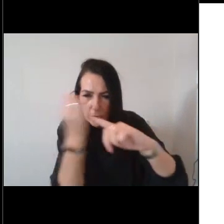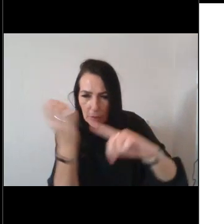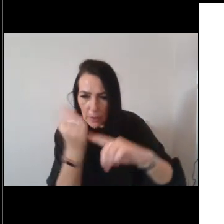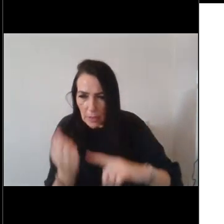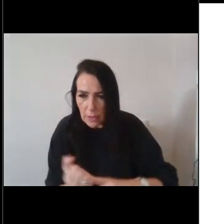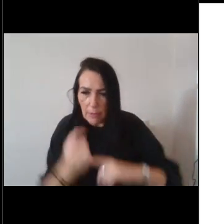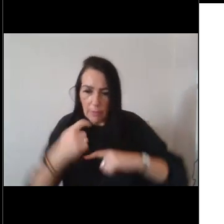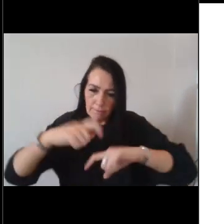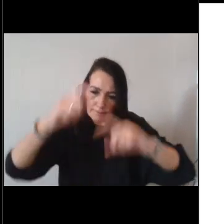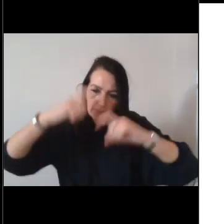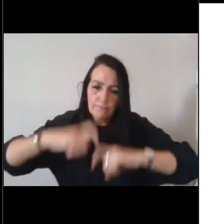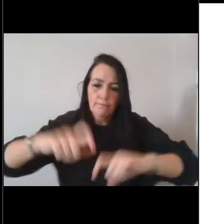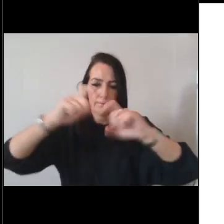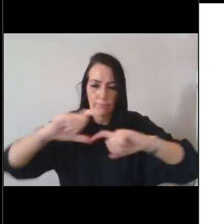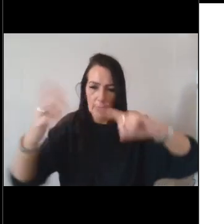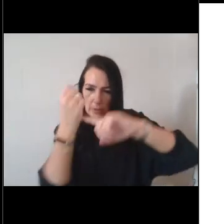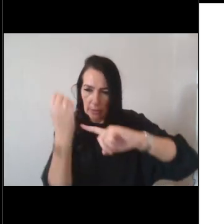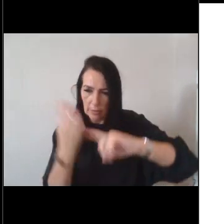them once you do.